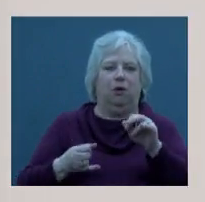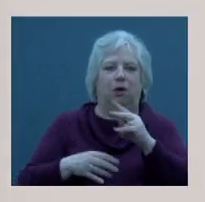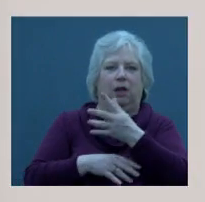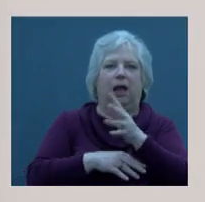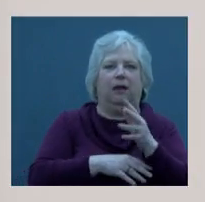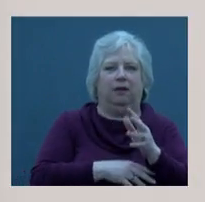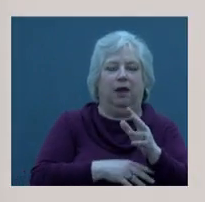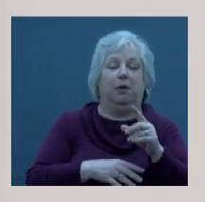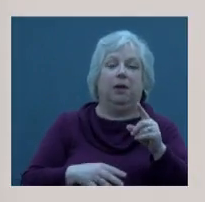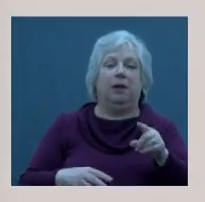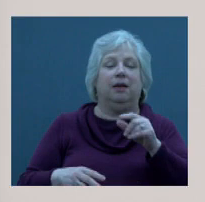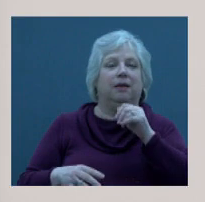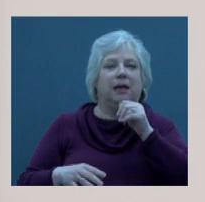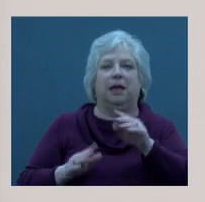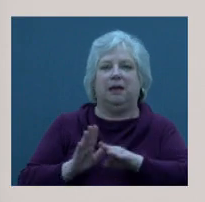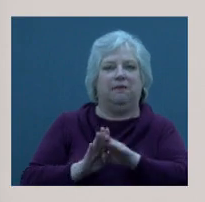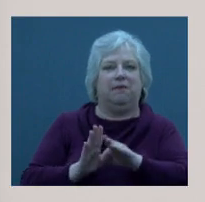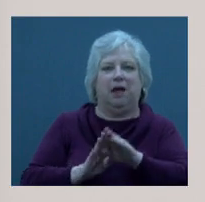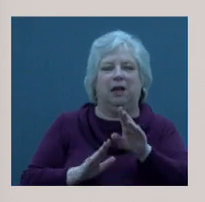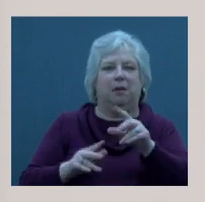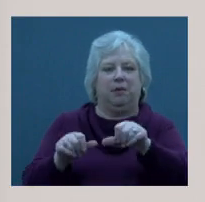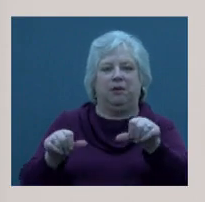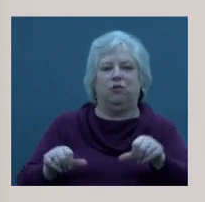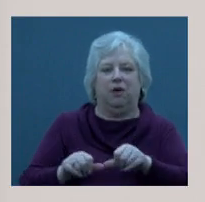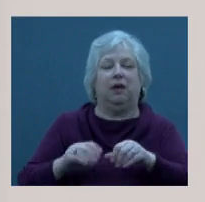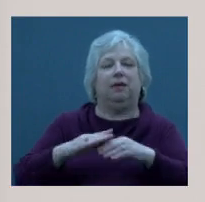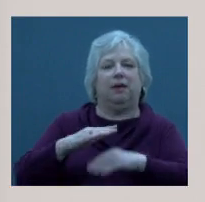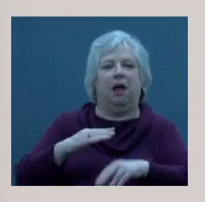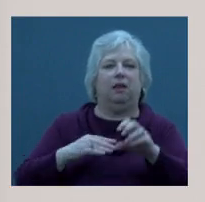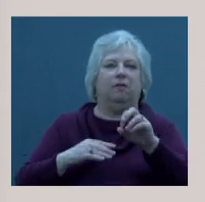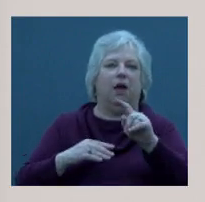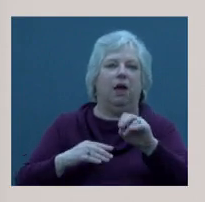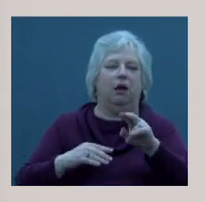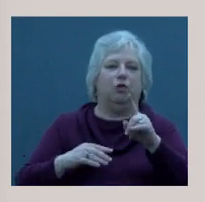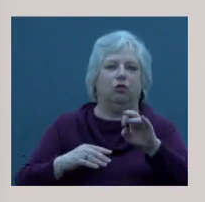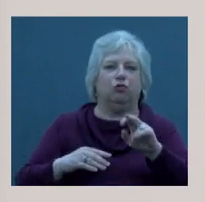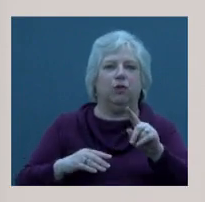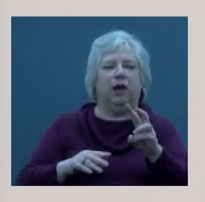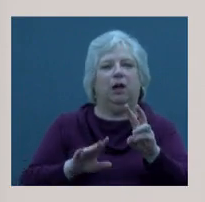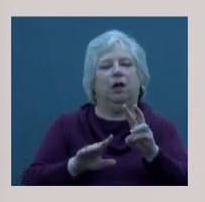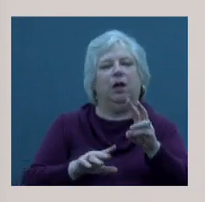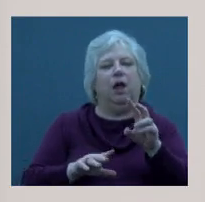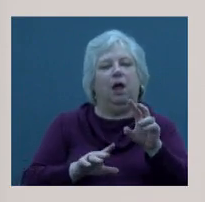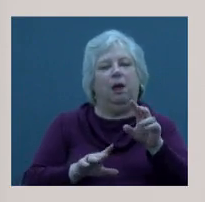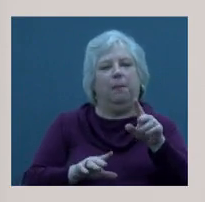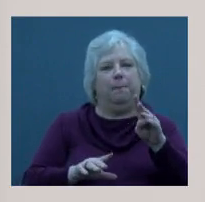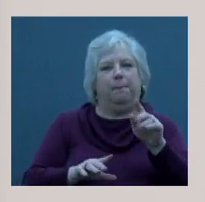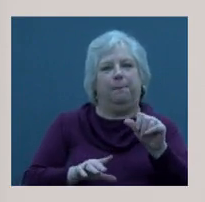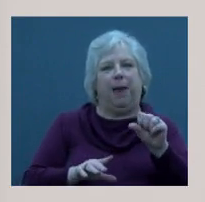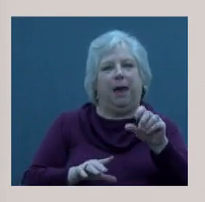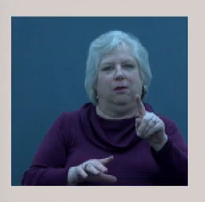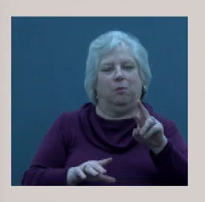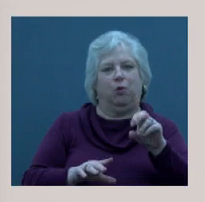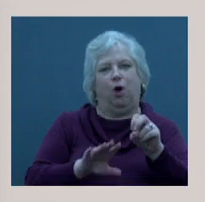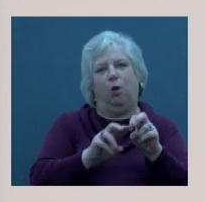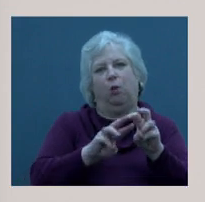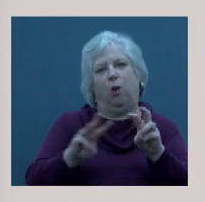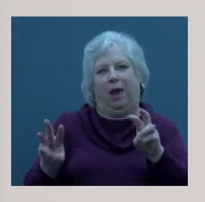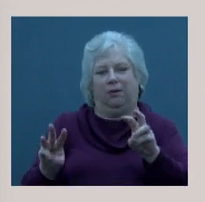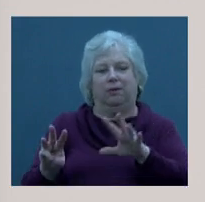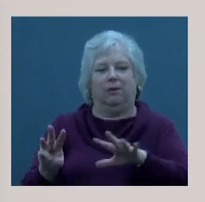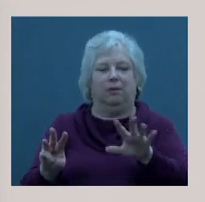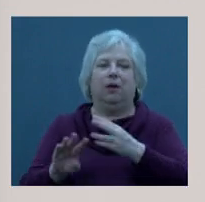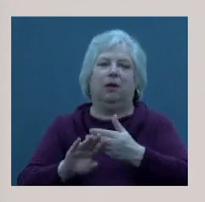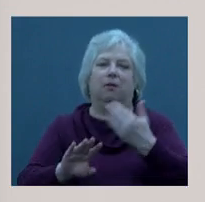vacant undeveloped tract located south of Otter Creek Road, west of Bass Pro Parkway. It's largely paved,